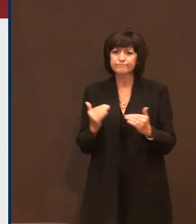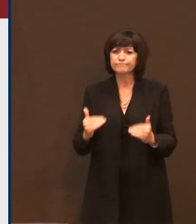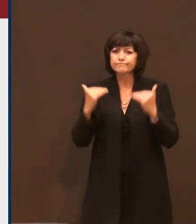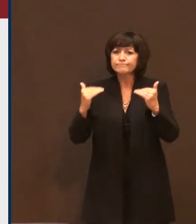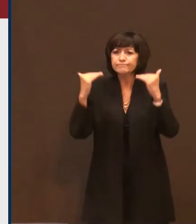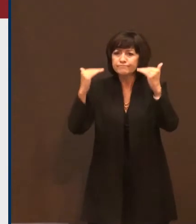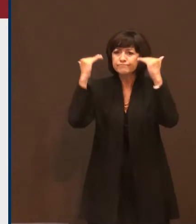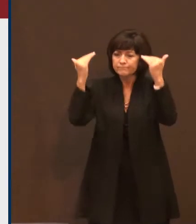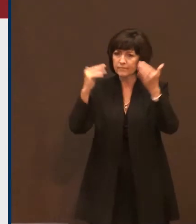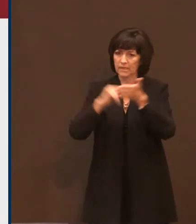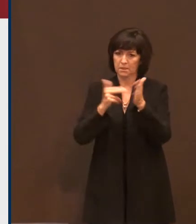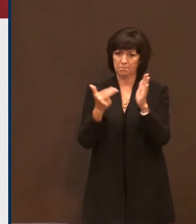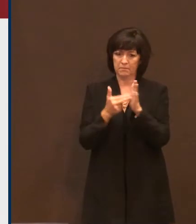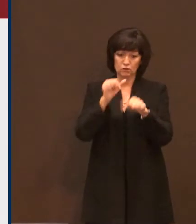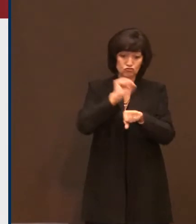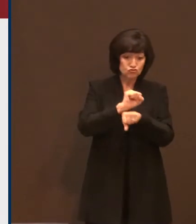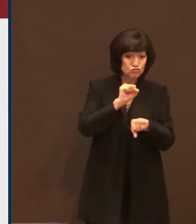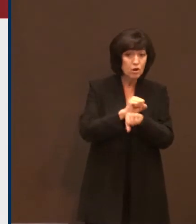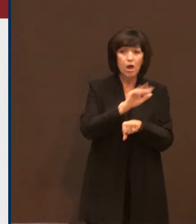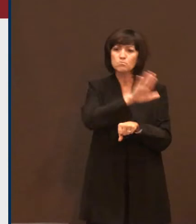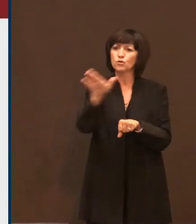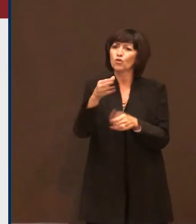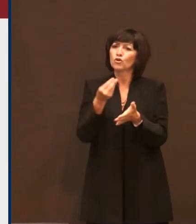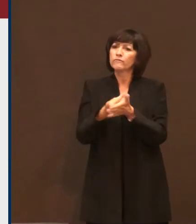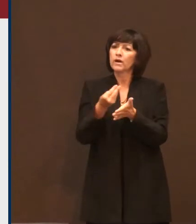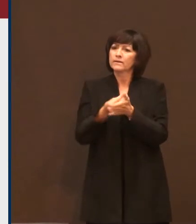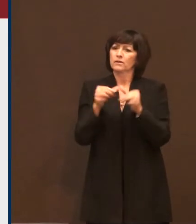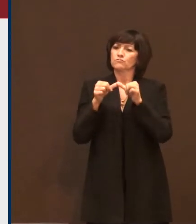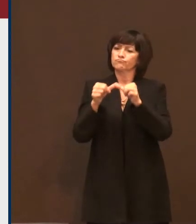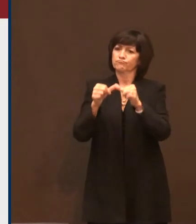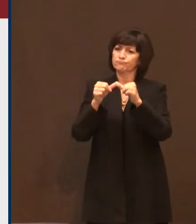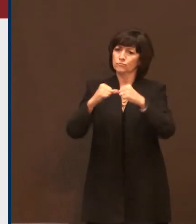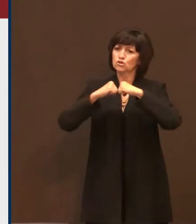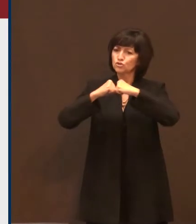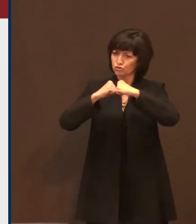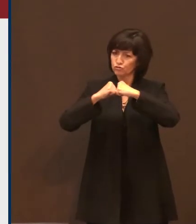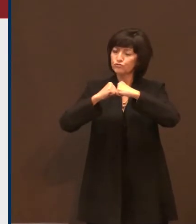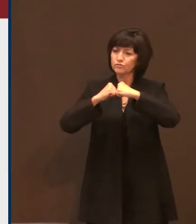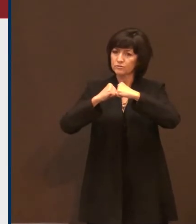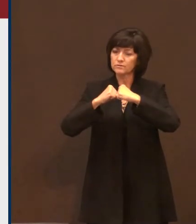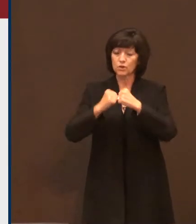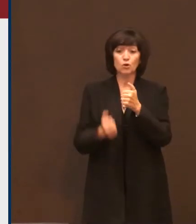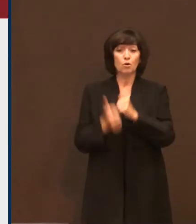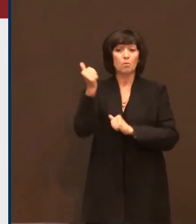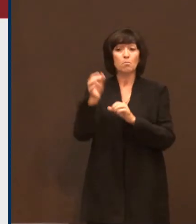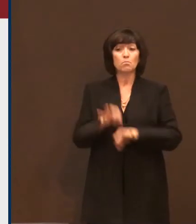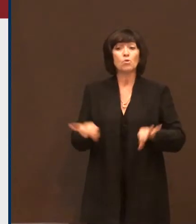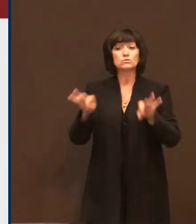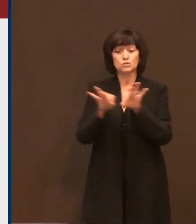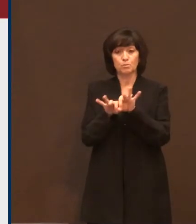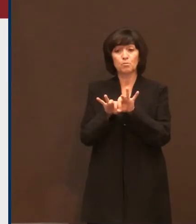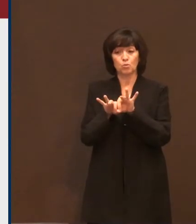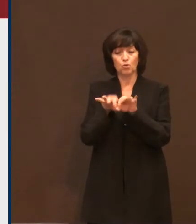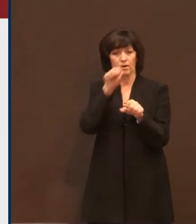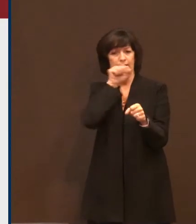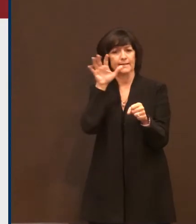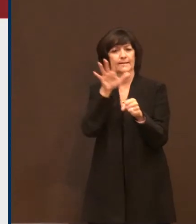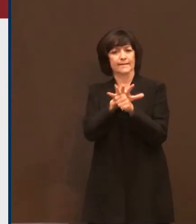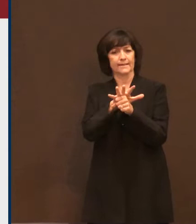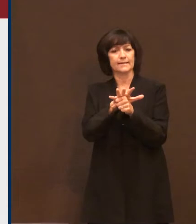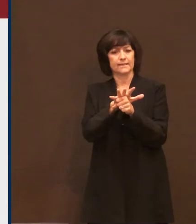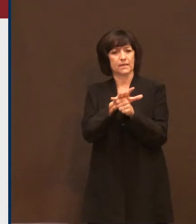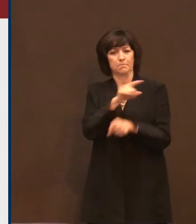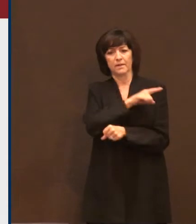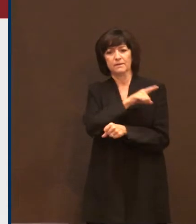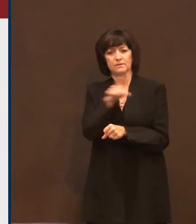jobs and financial security in our communities. And most important is committing to this work over the